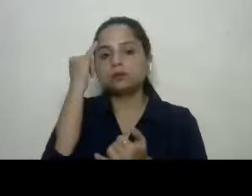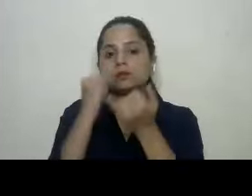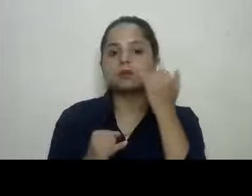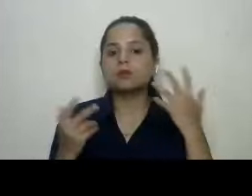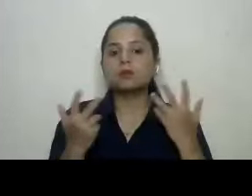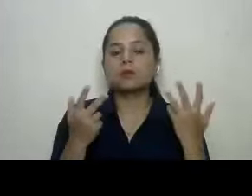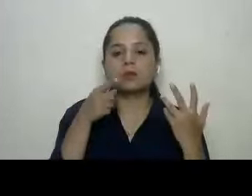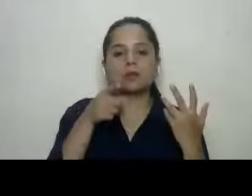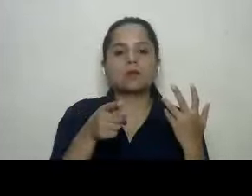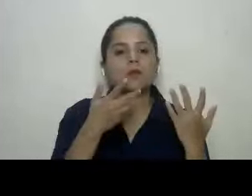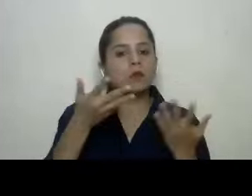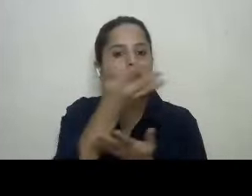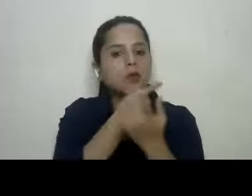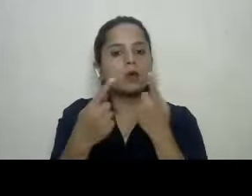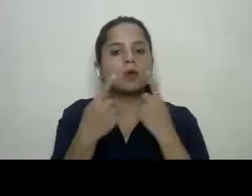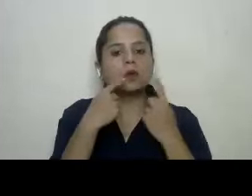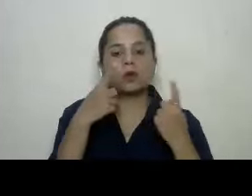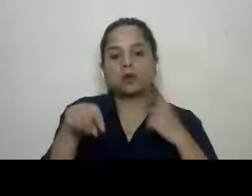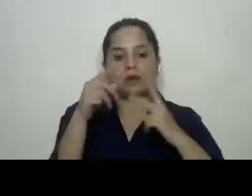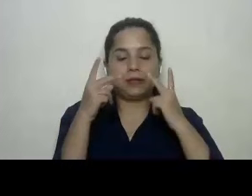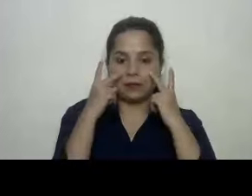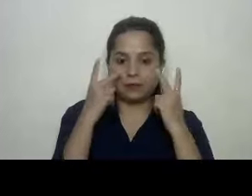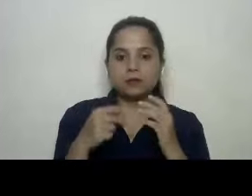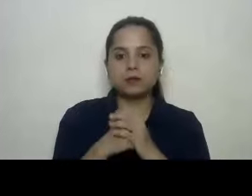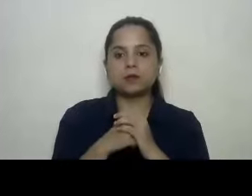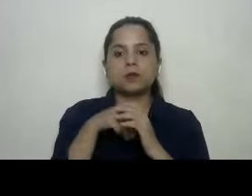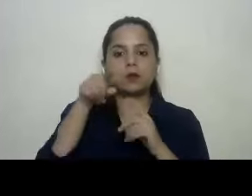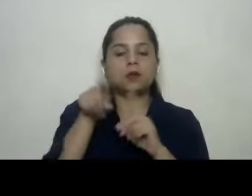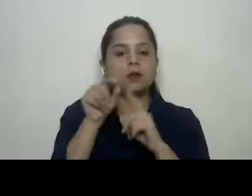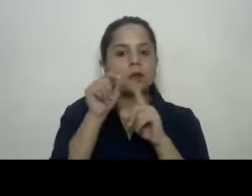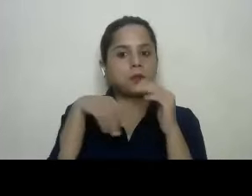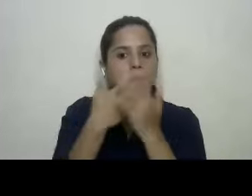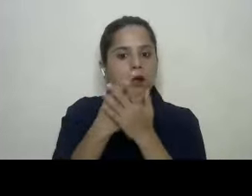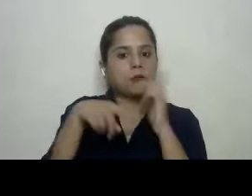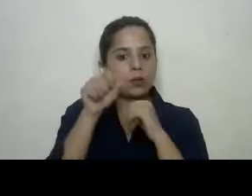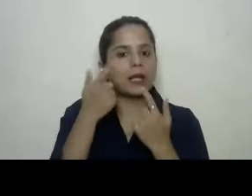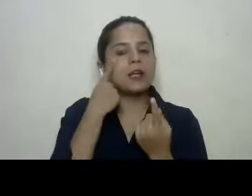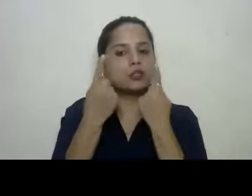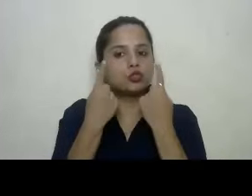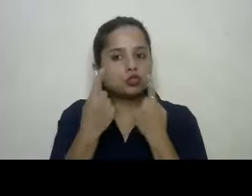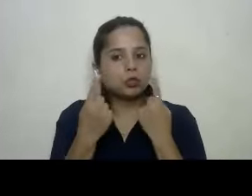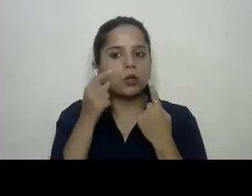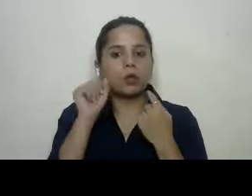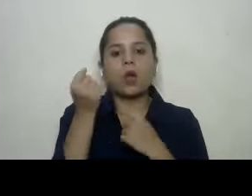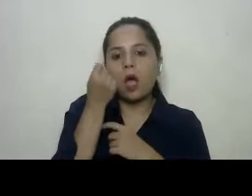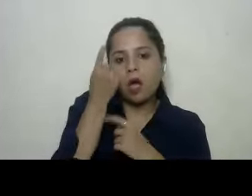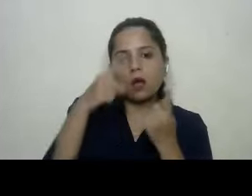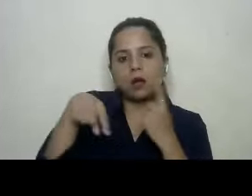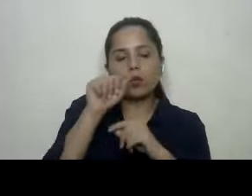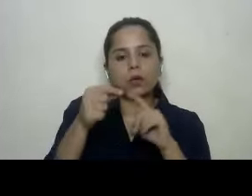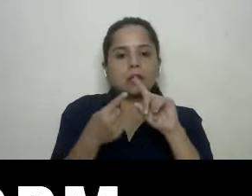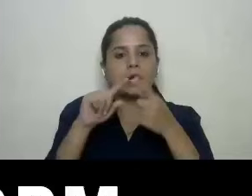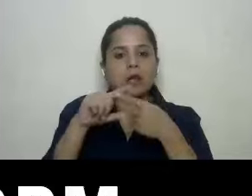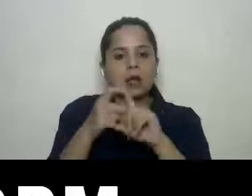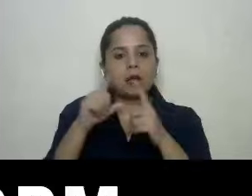an interactive elements where, as a participants, you can check your understandings of the TED tool.